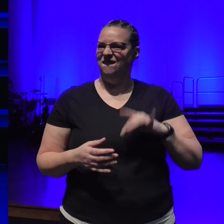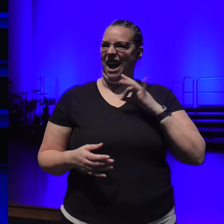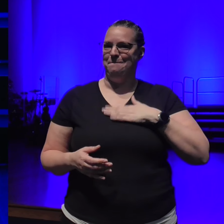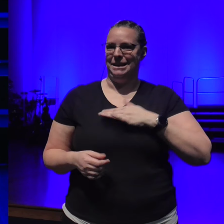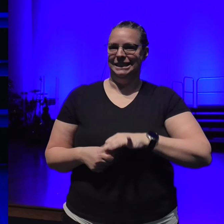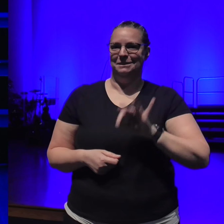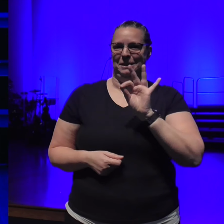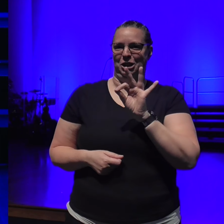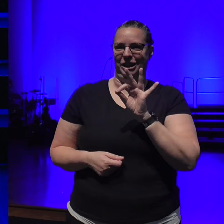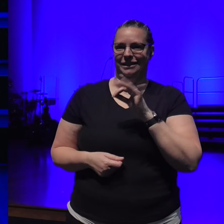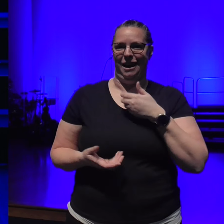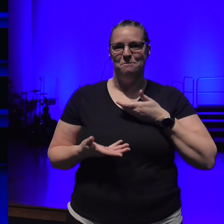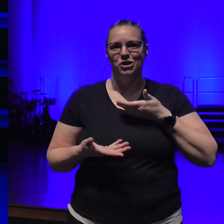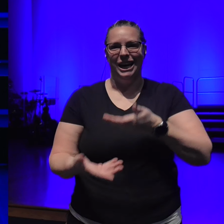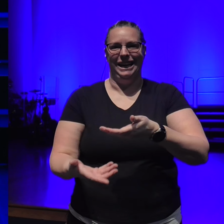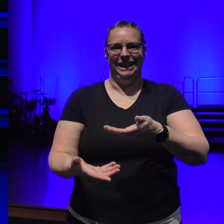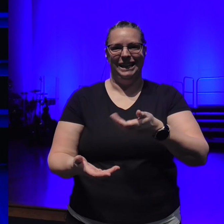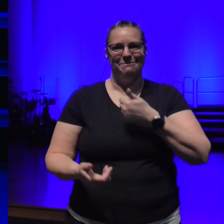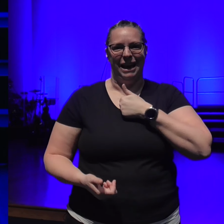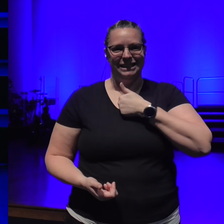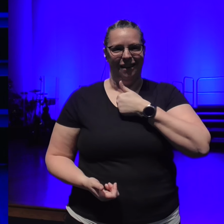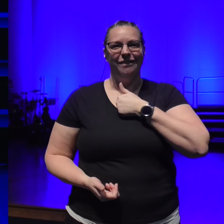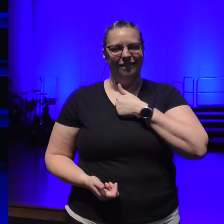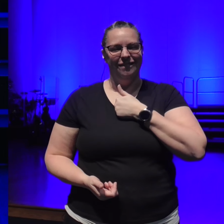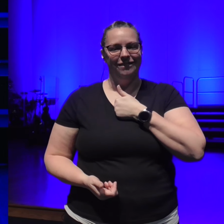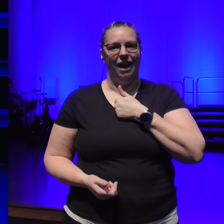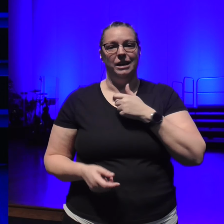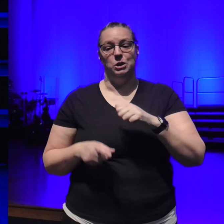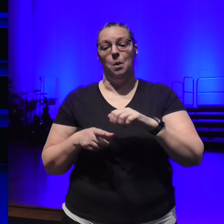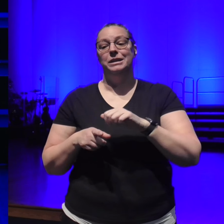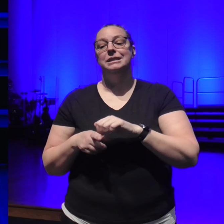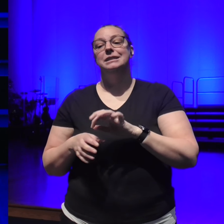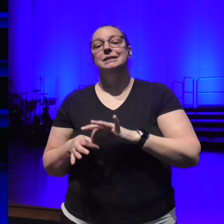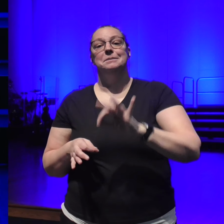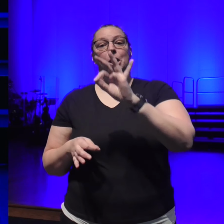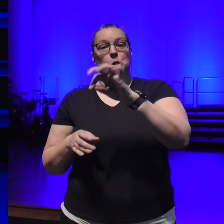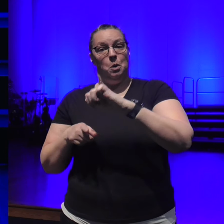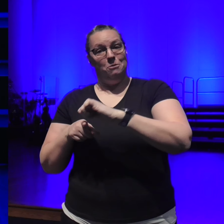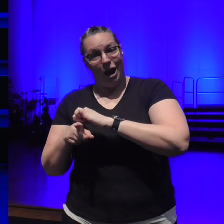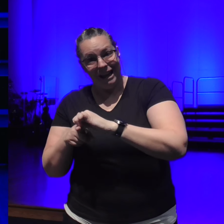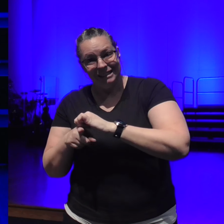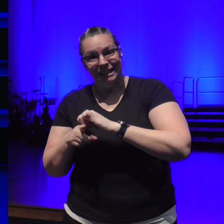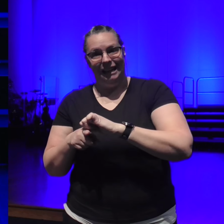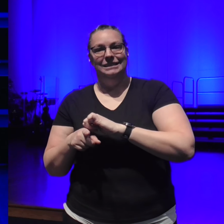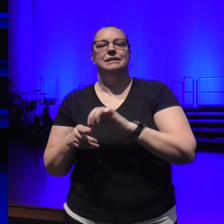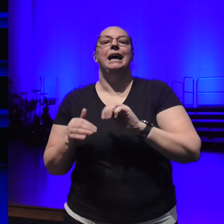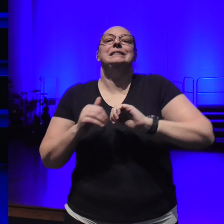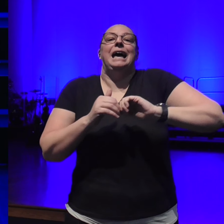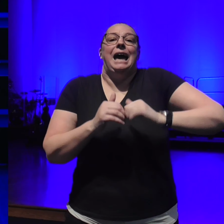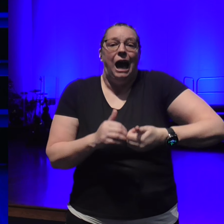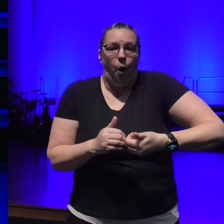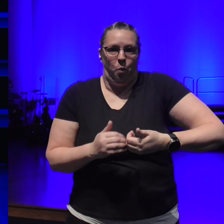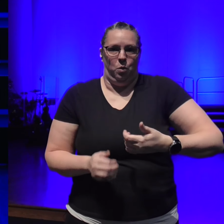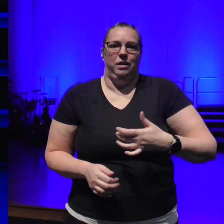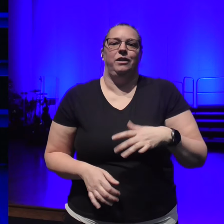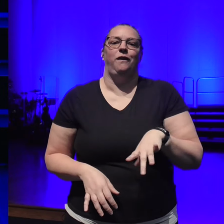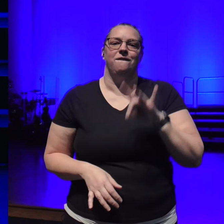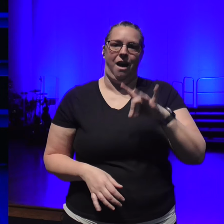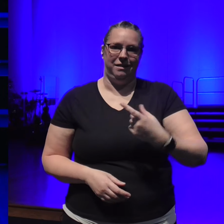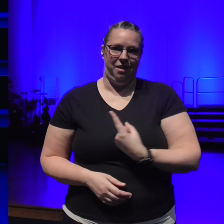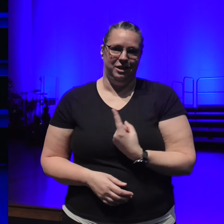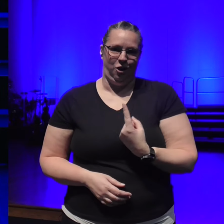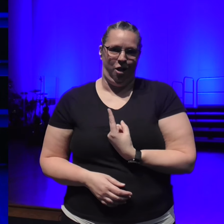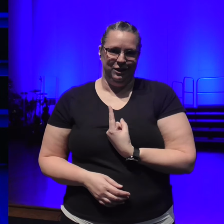our self comes forward. And spiritual practice is how we have that solitude to bring that forward.